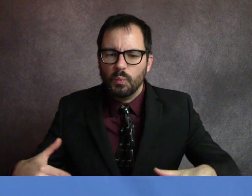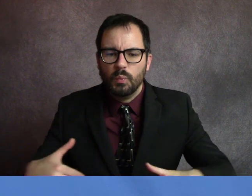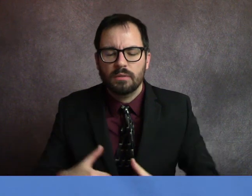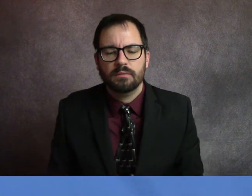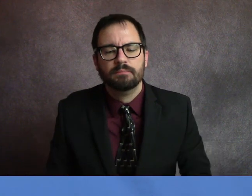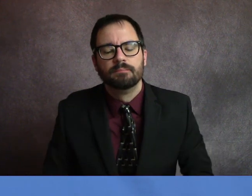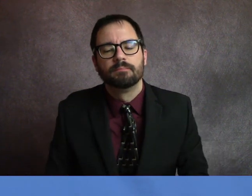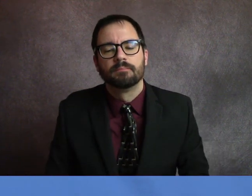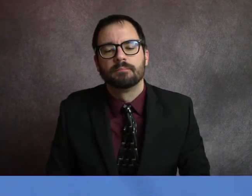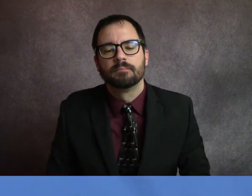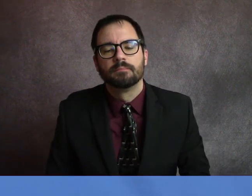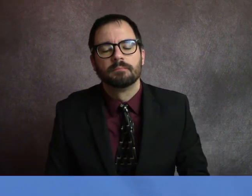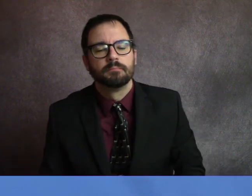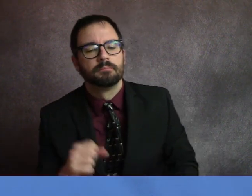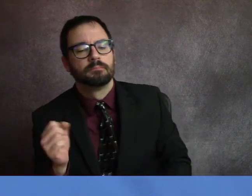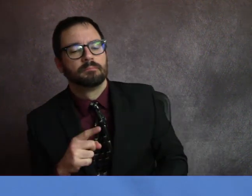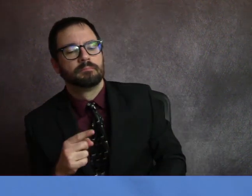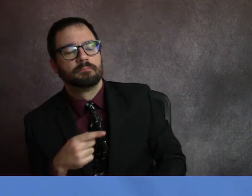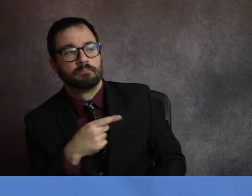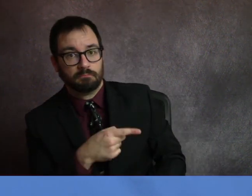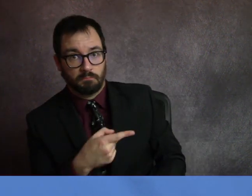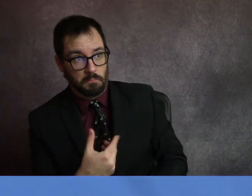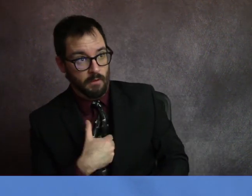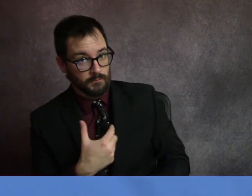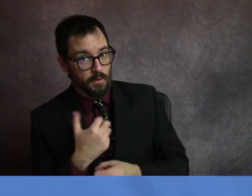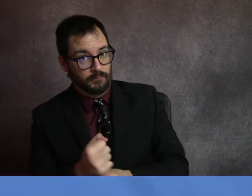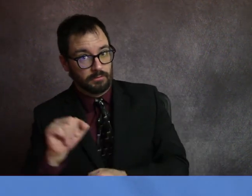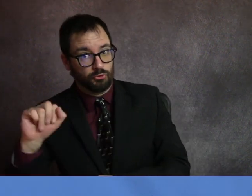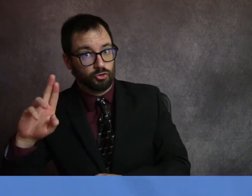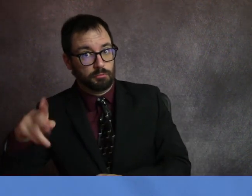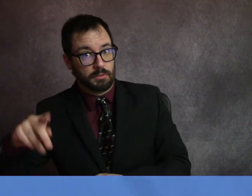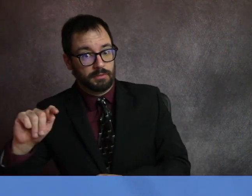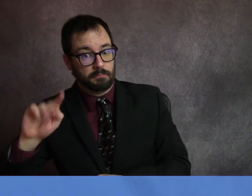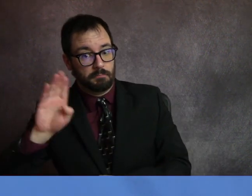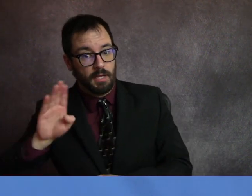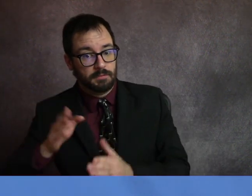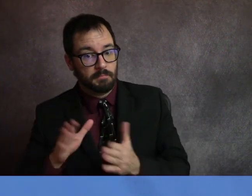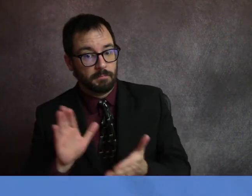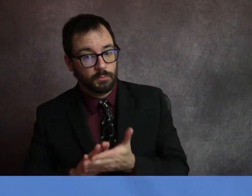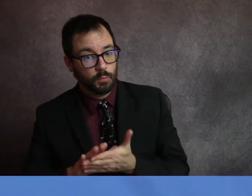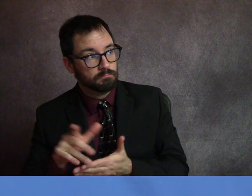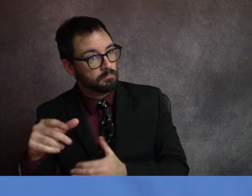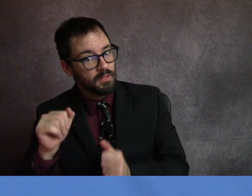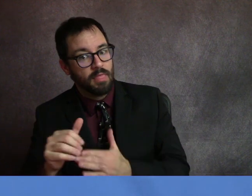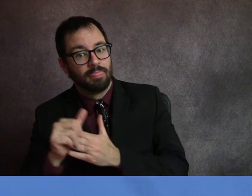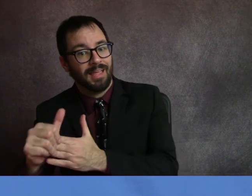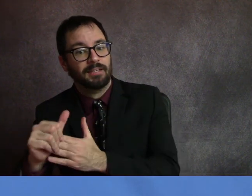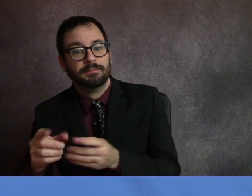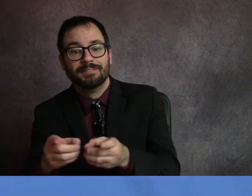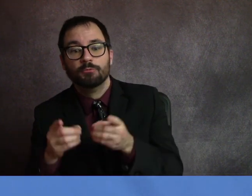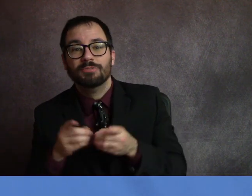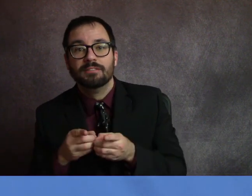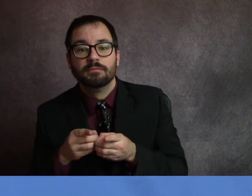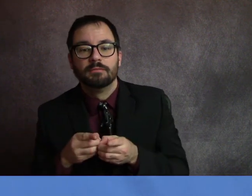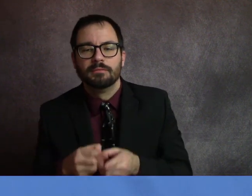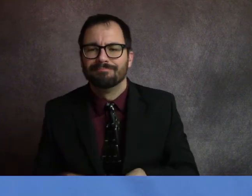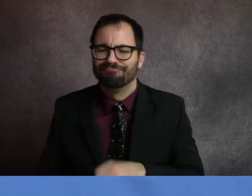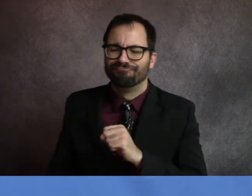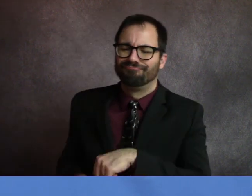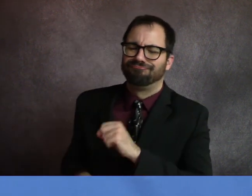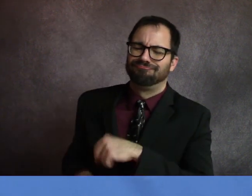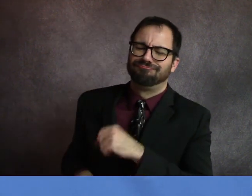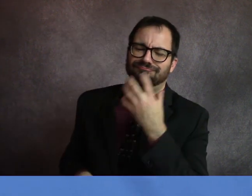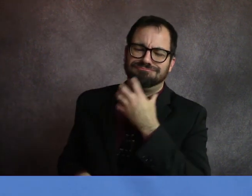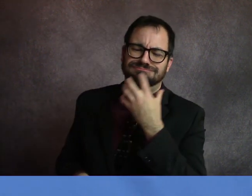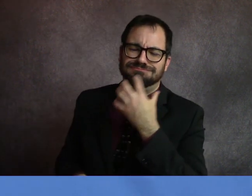it, do you still have confidence in Superintendent Vasilius' ability to lead the district in light of the union's no confidence? Absolutely. I